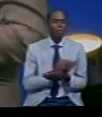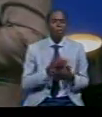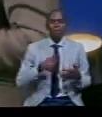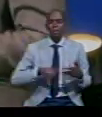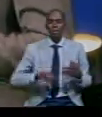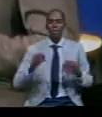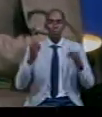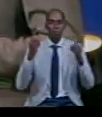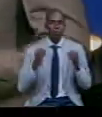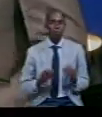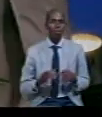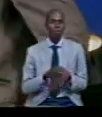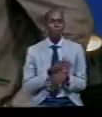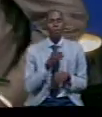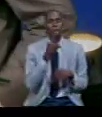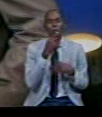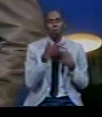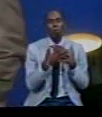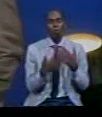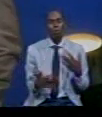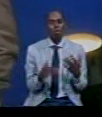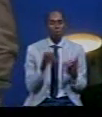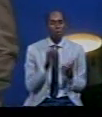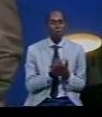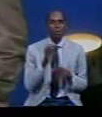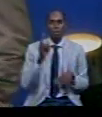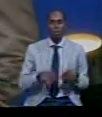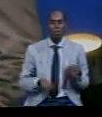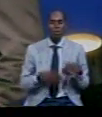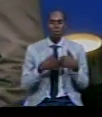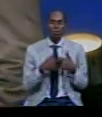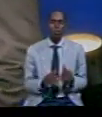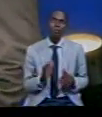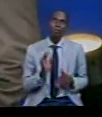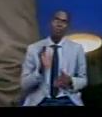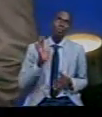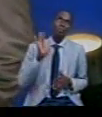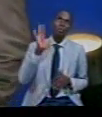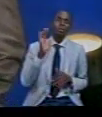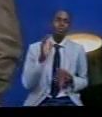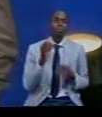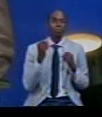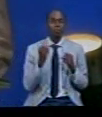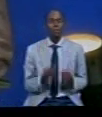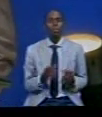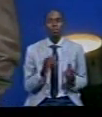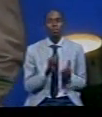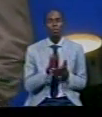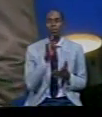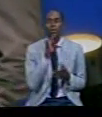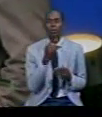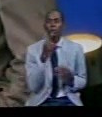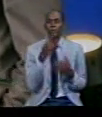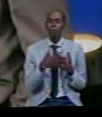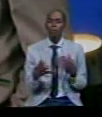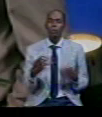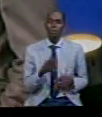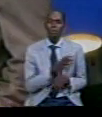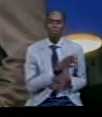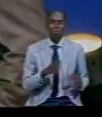powerful. The blood that cannot lose its power. And that is the blood of Christ.